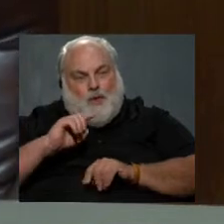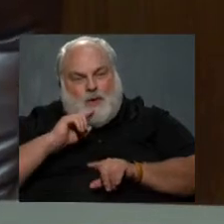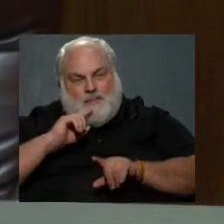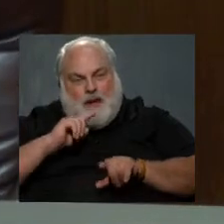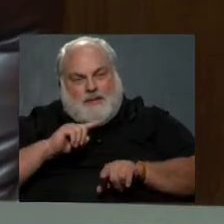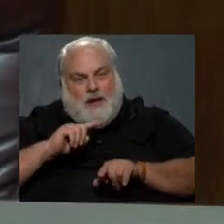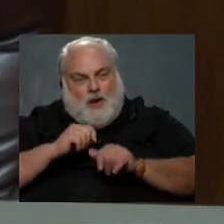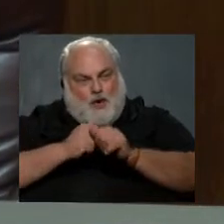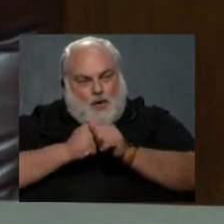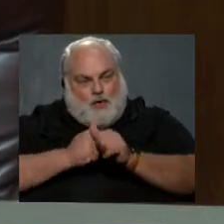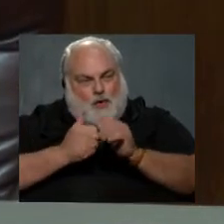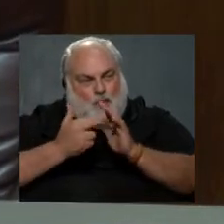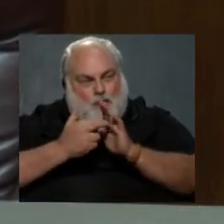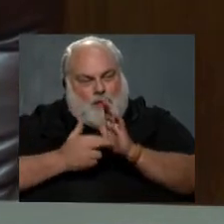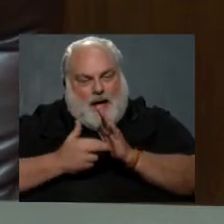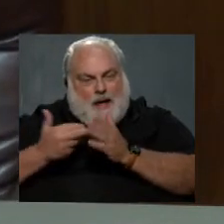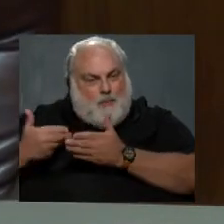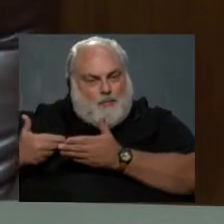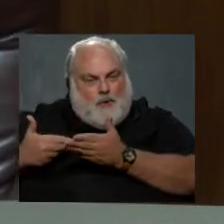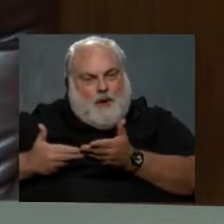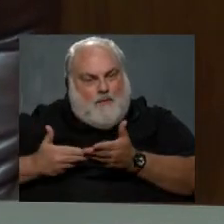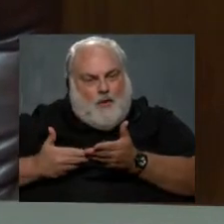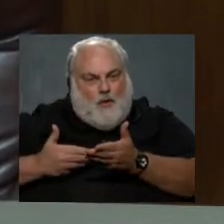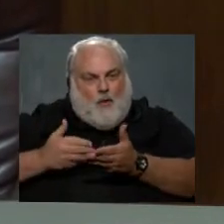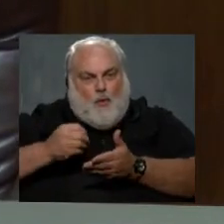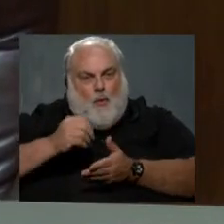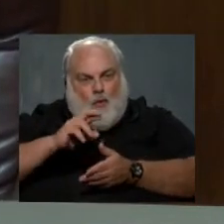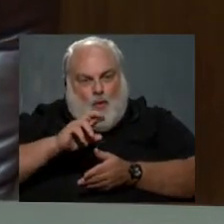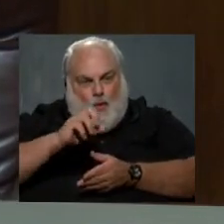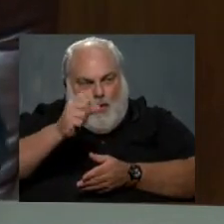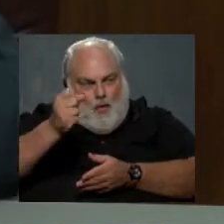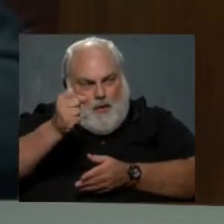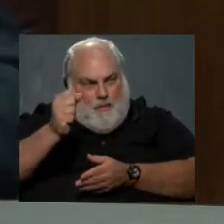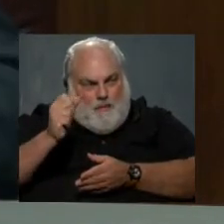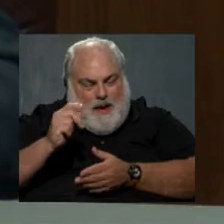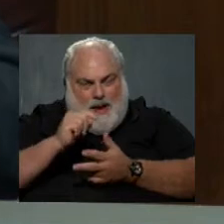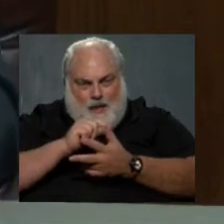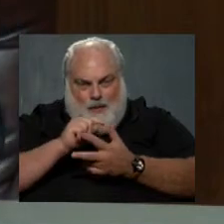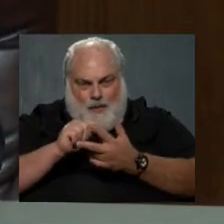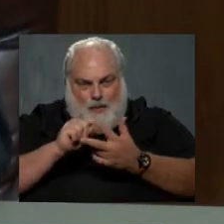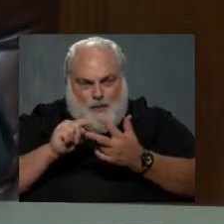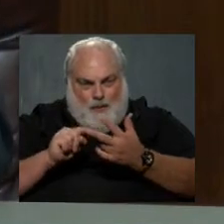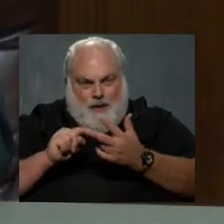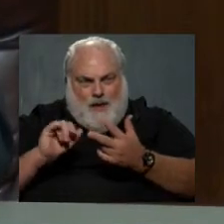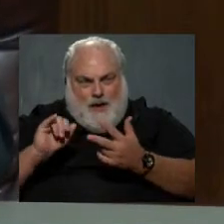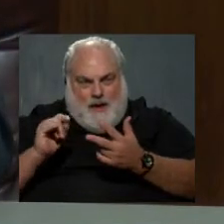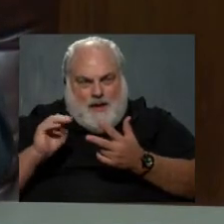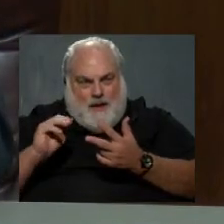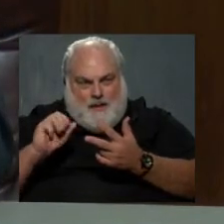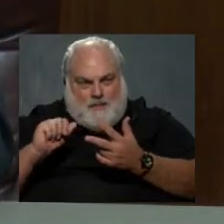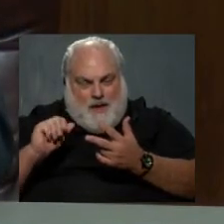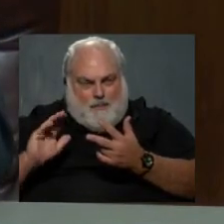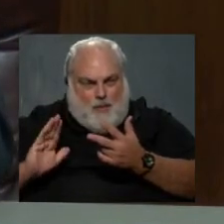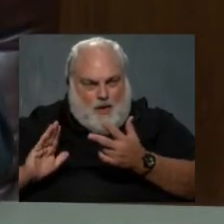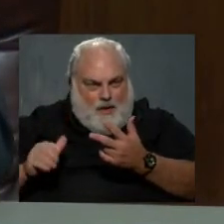According to the rules, I can bring something forward on the agenda, which I had three items that were on there.